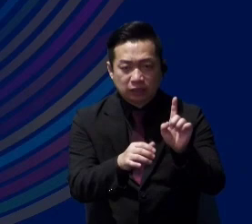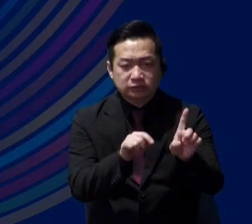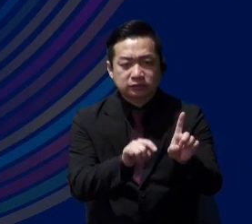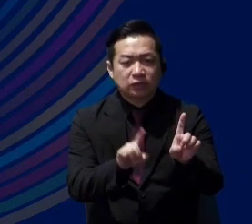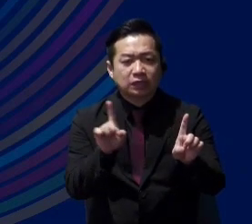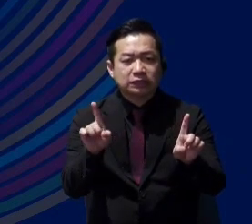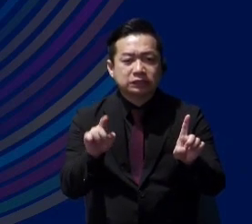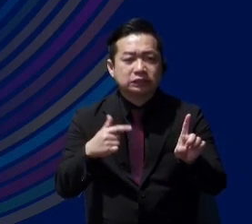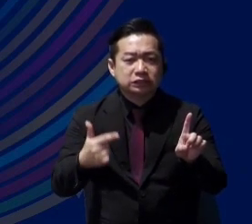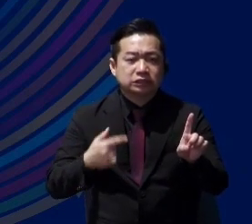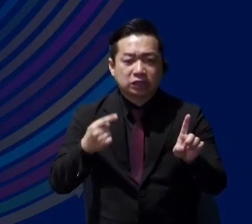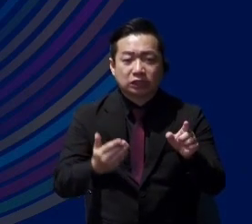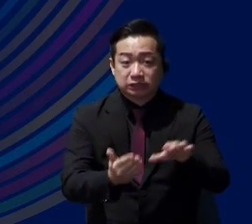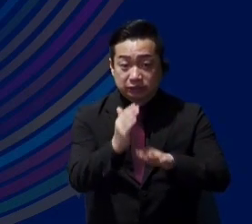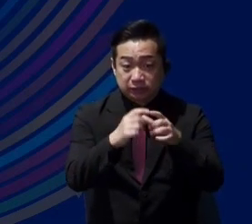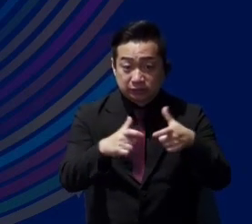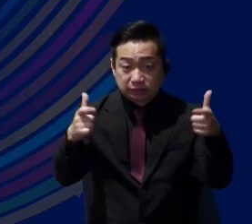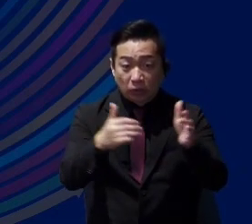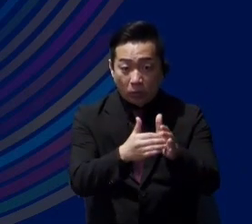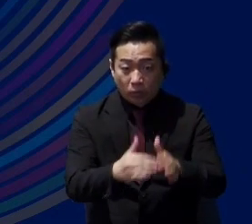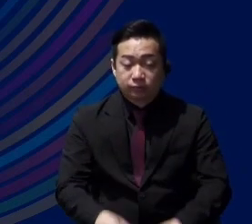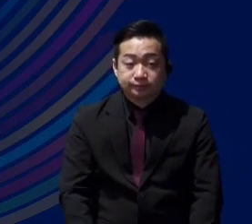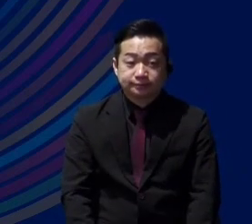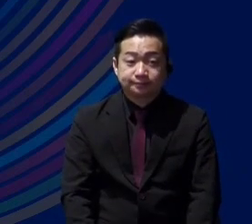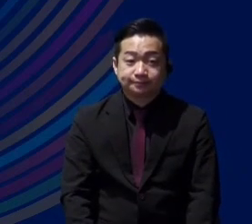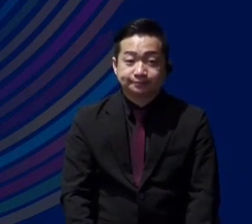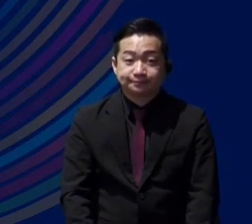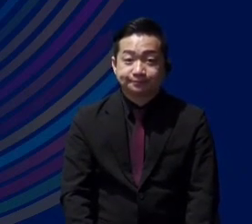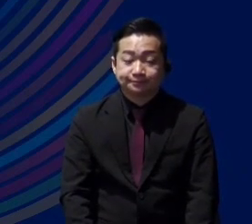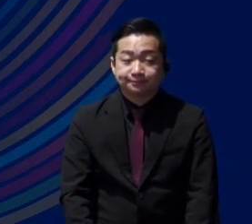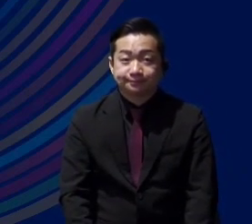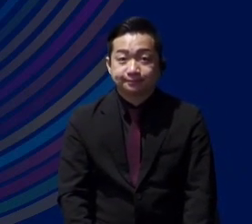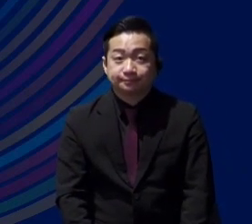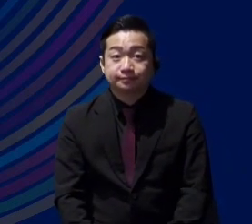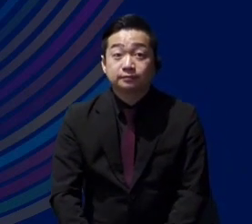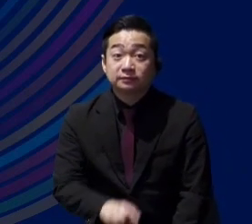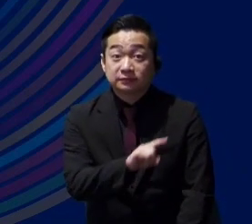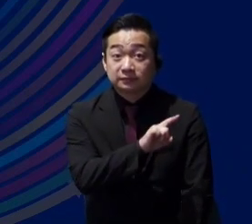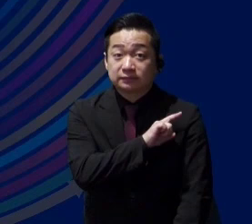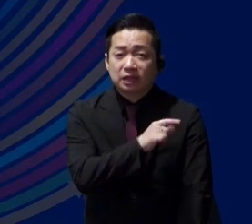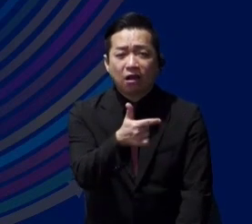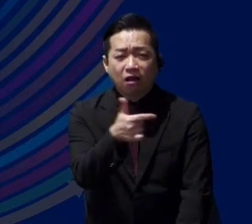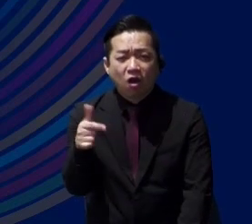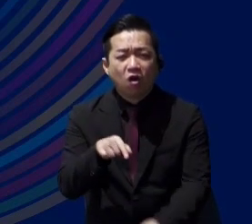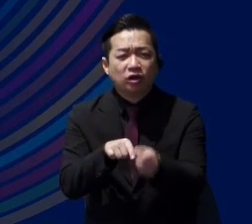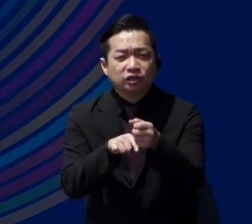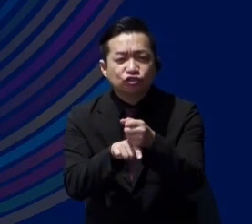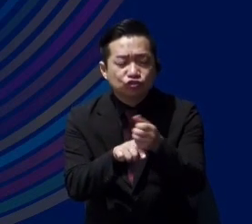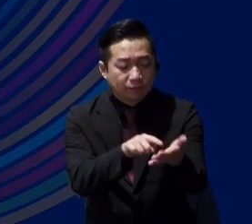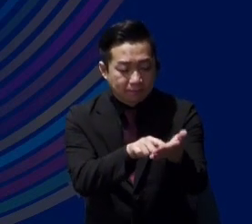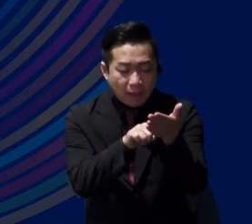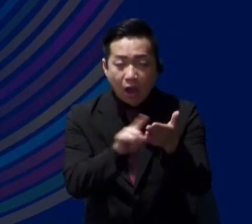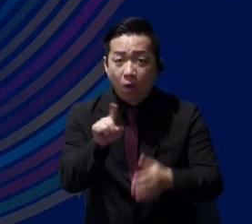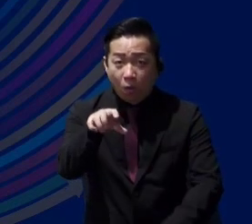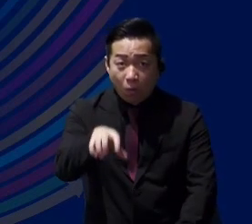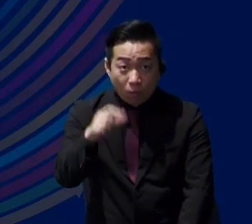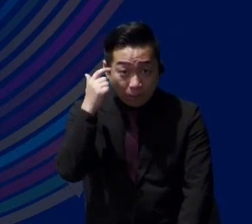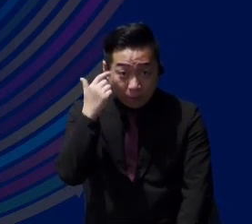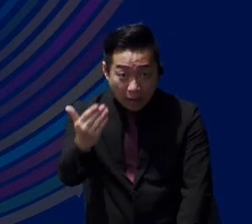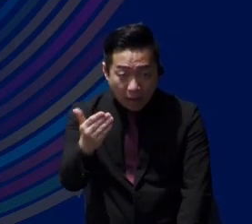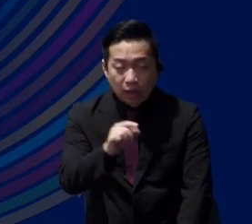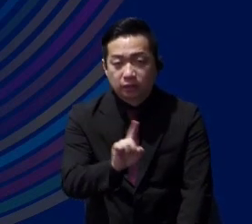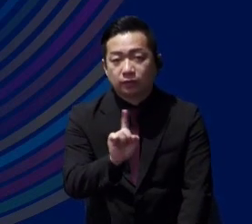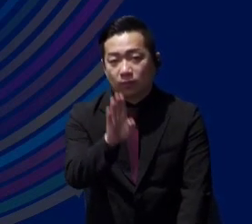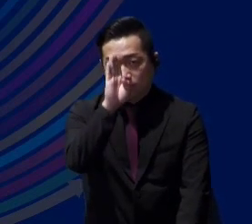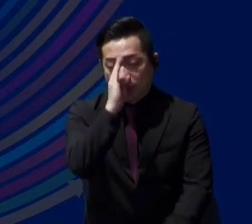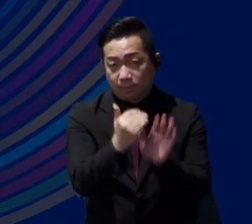biggest causes that with the prevention and with the treatment, good treatment and good prevention,